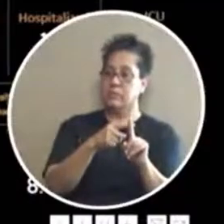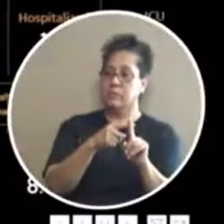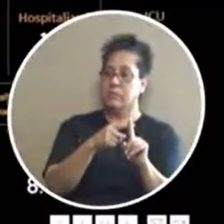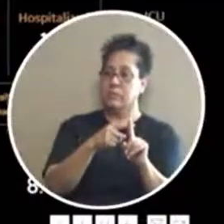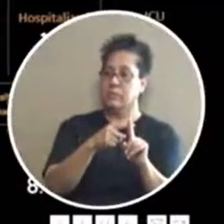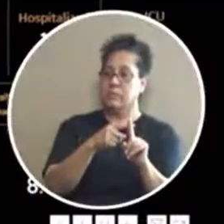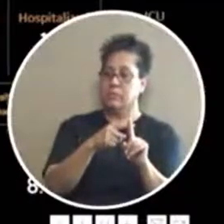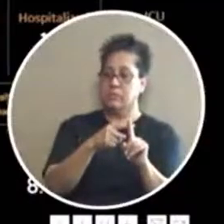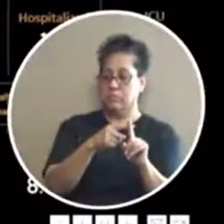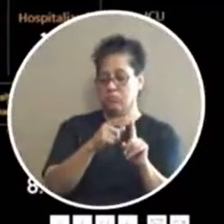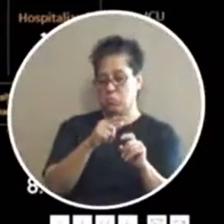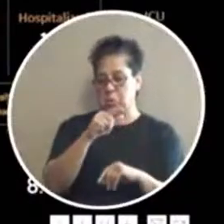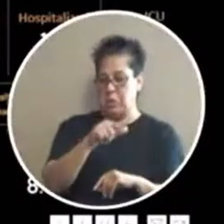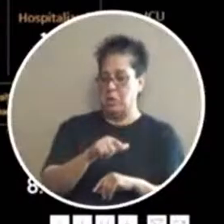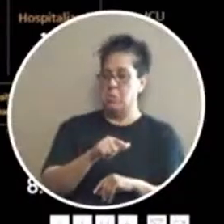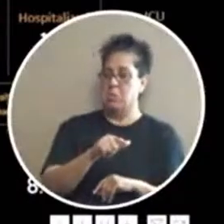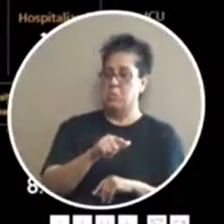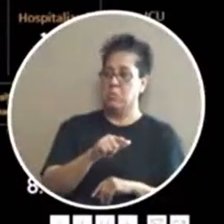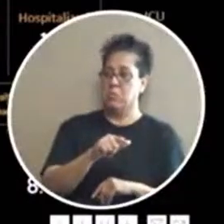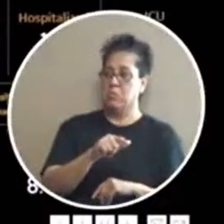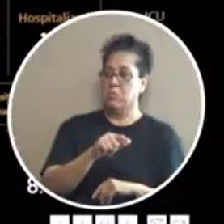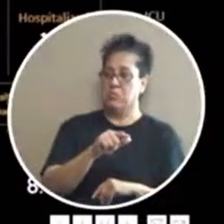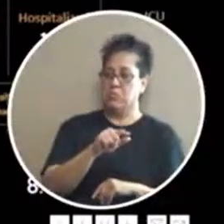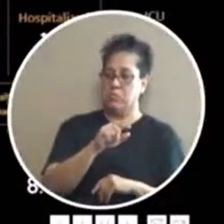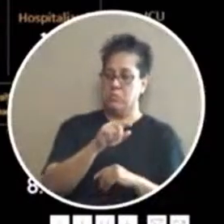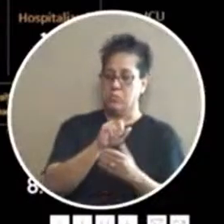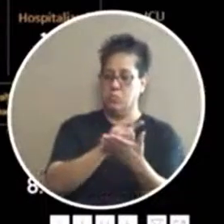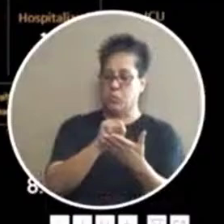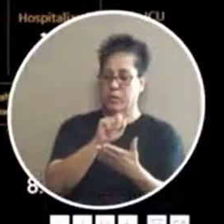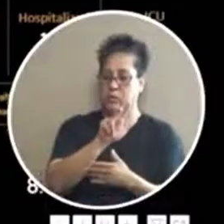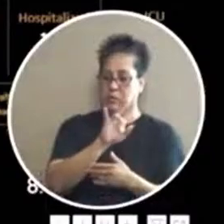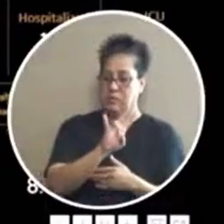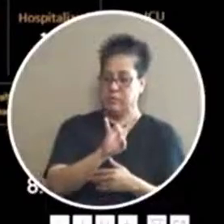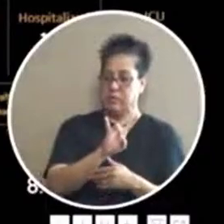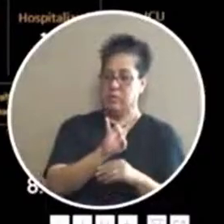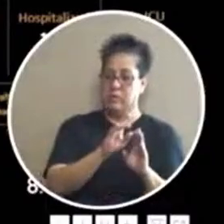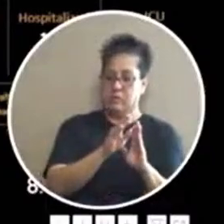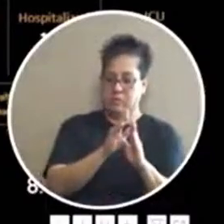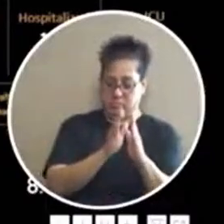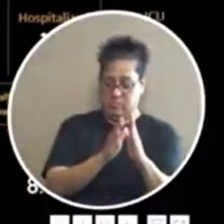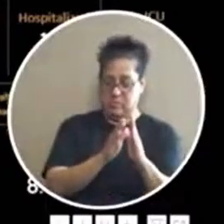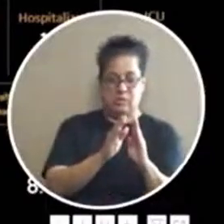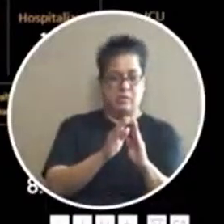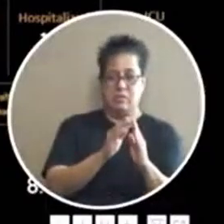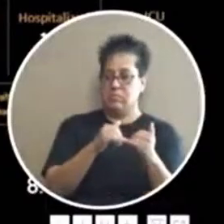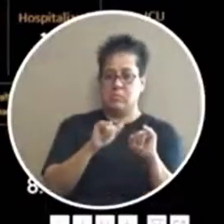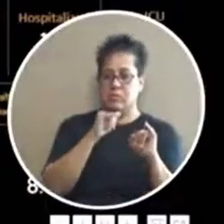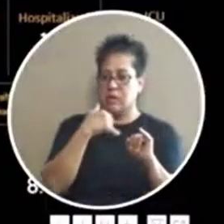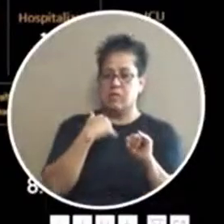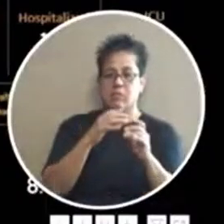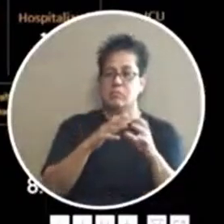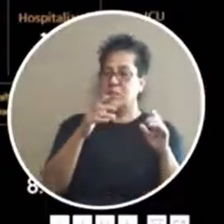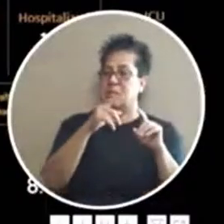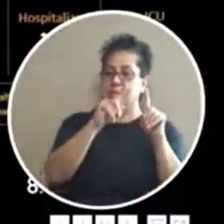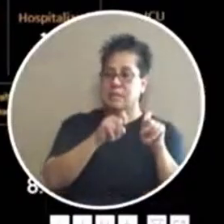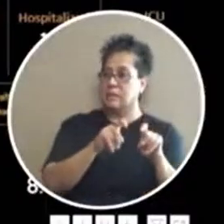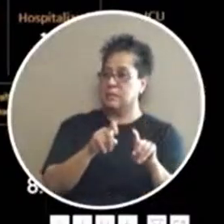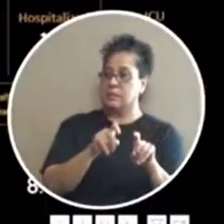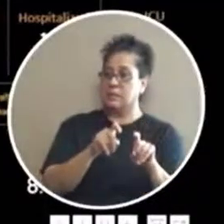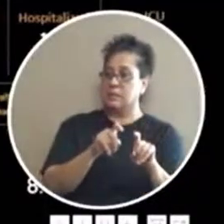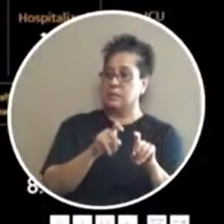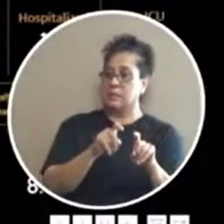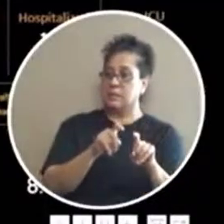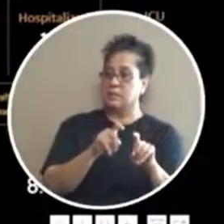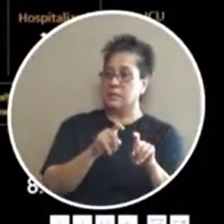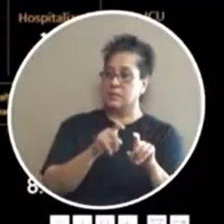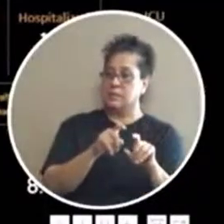very, very low, and we still did not have as much testing. But